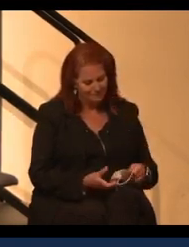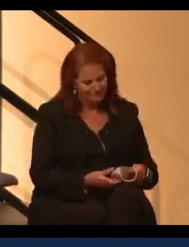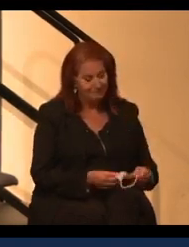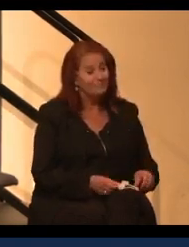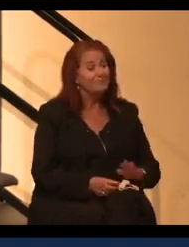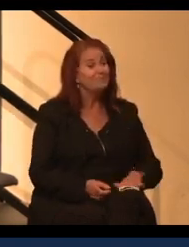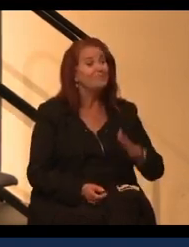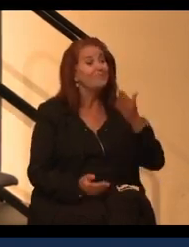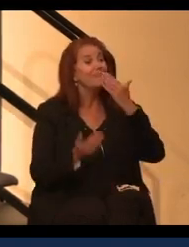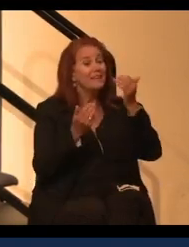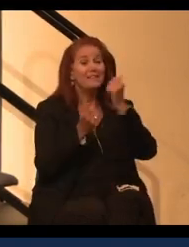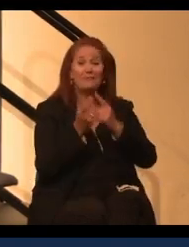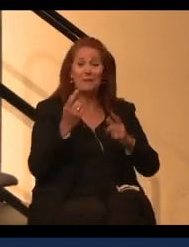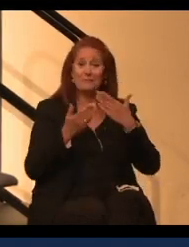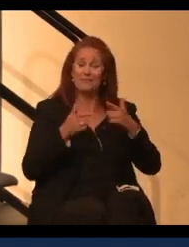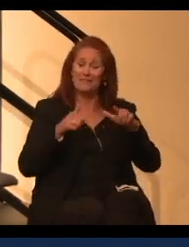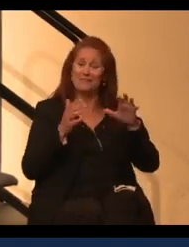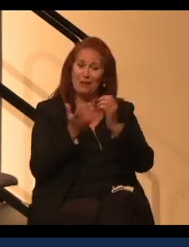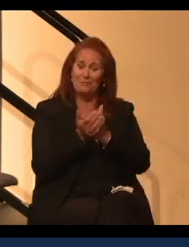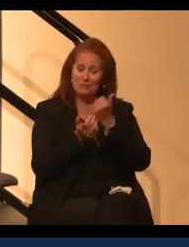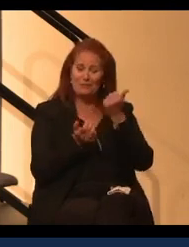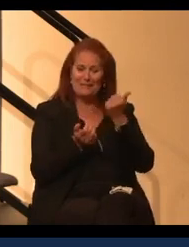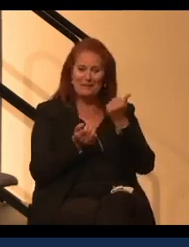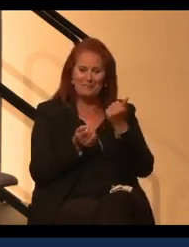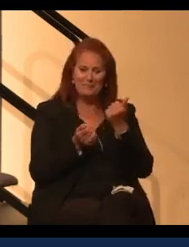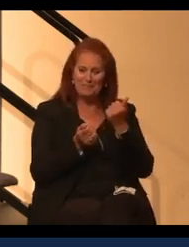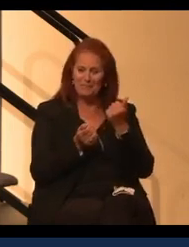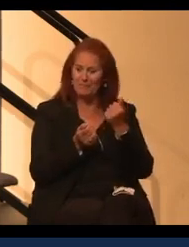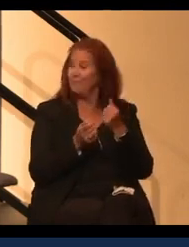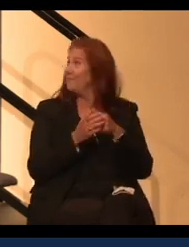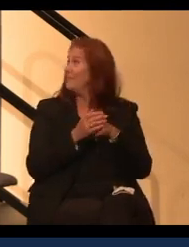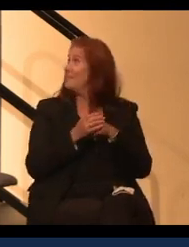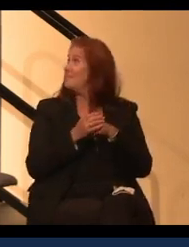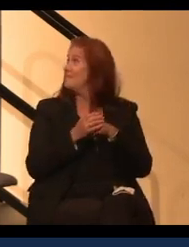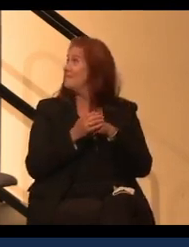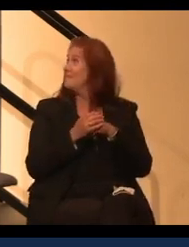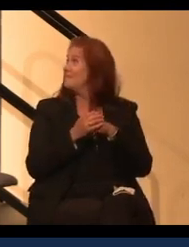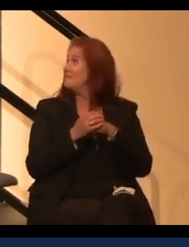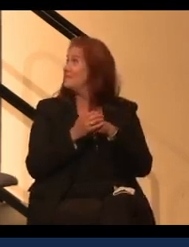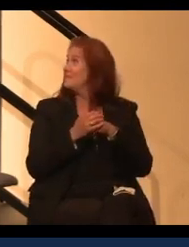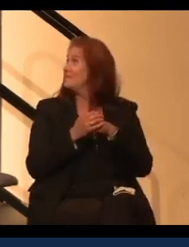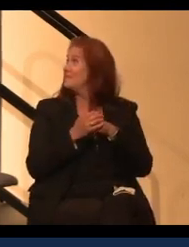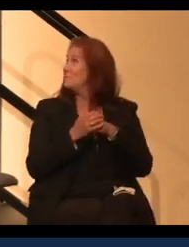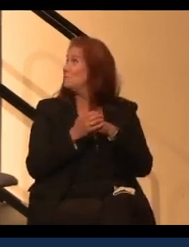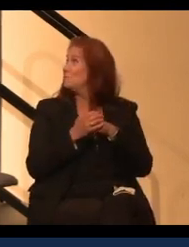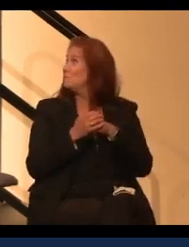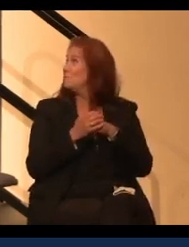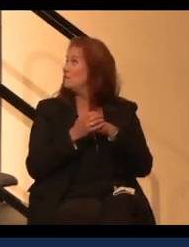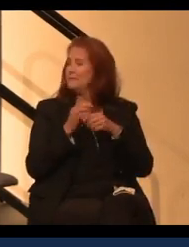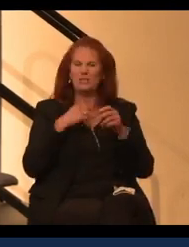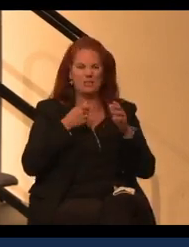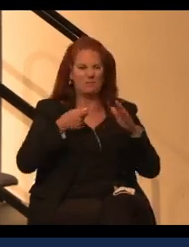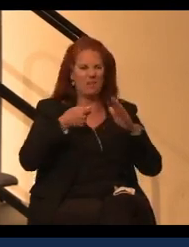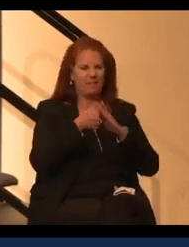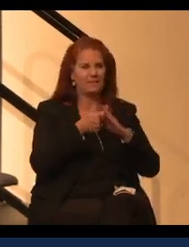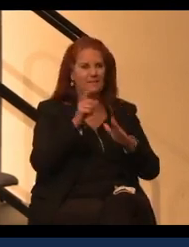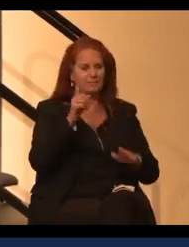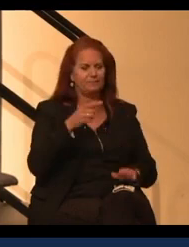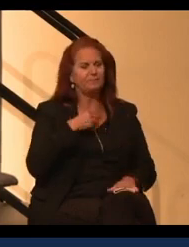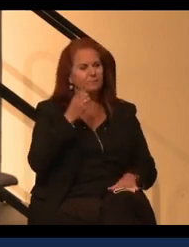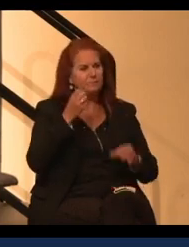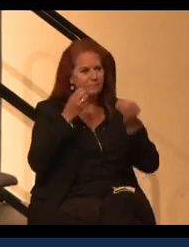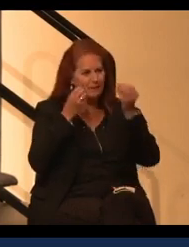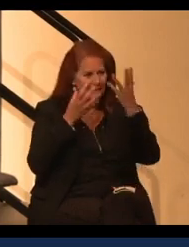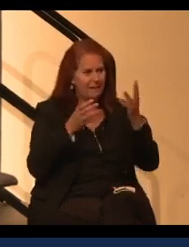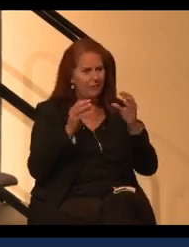Thanks, everyone. I appreciate this opportunity. Just give me, a moment while I just plug this in. I was telling